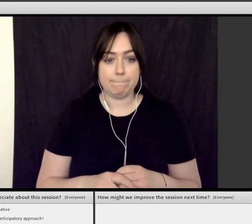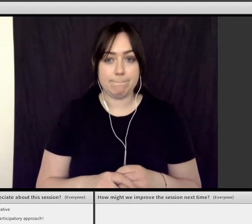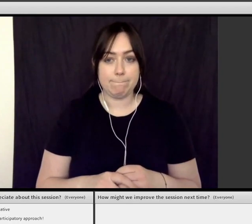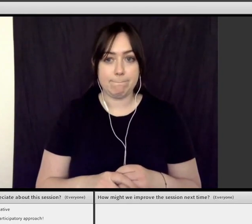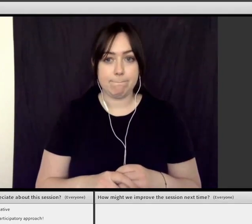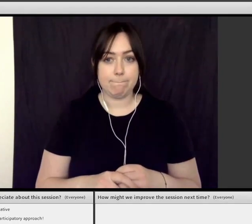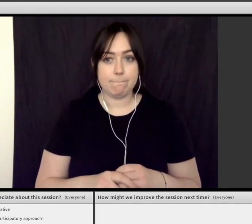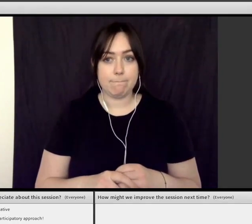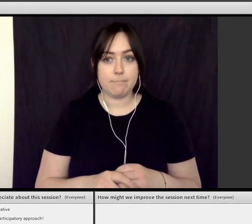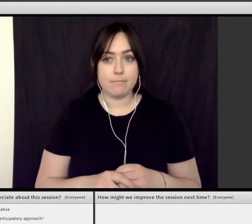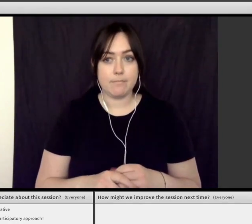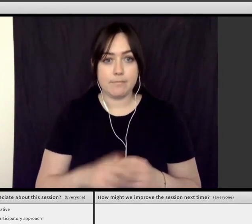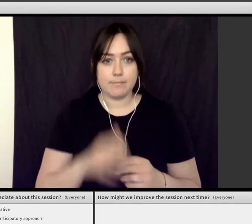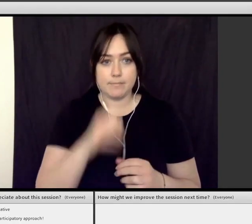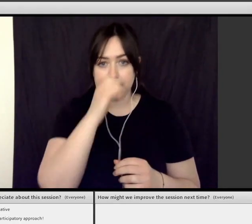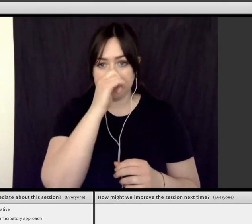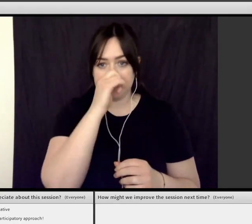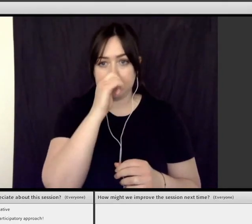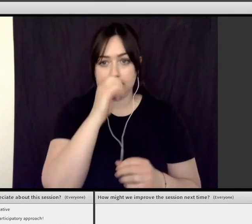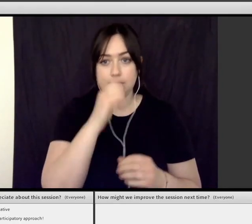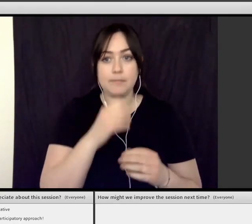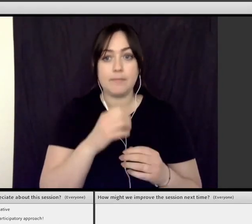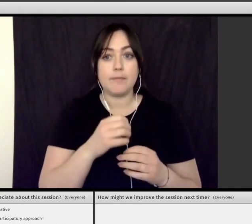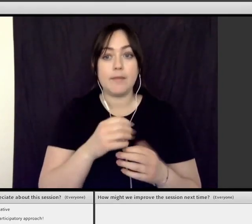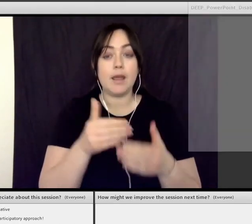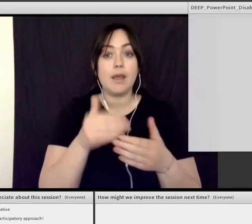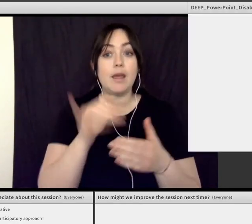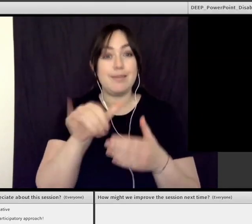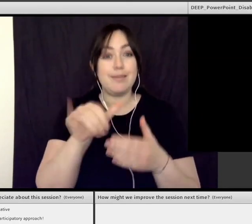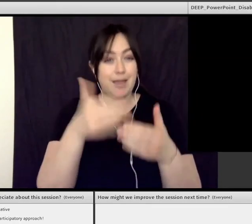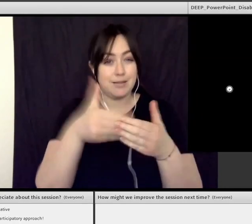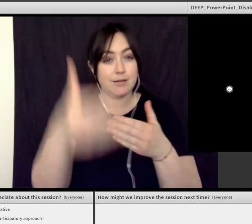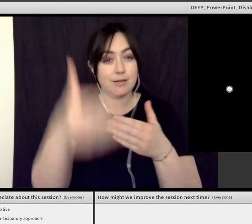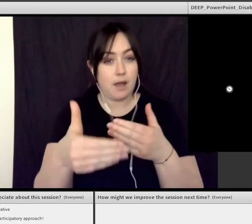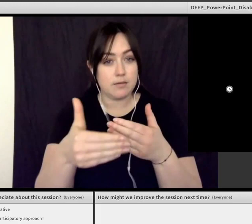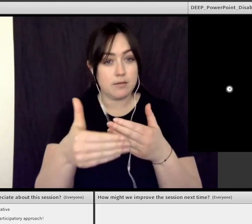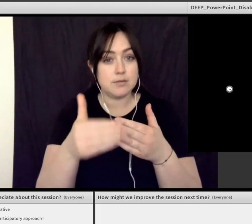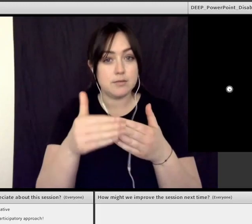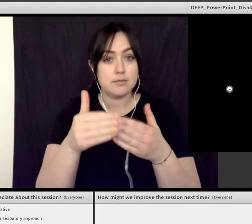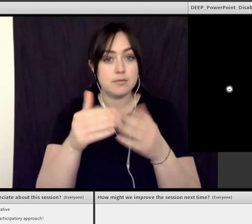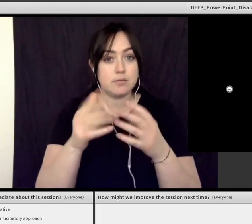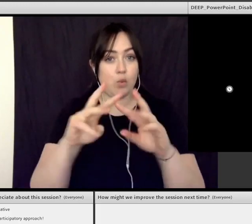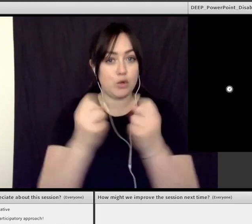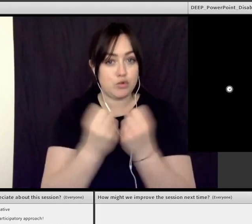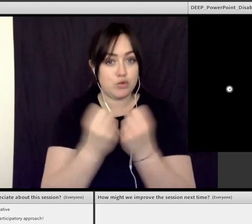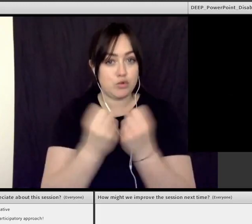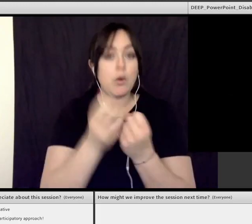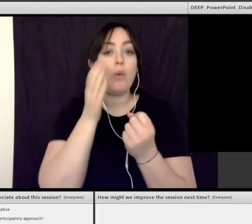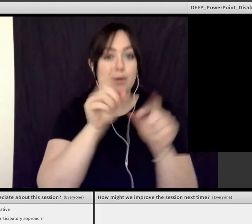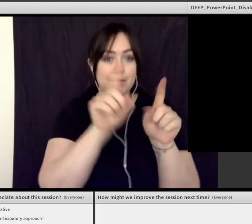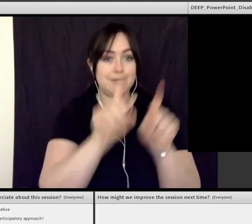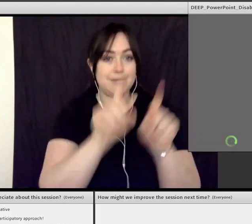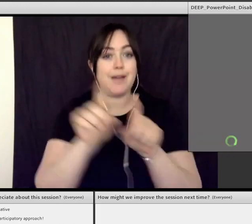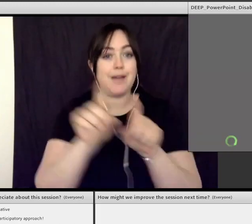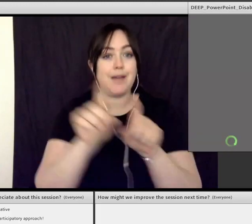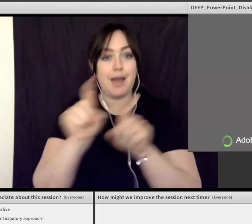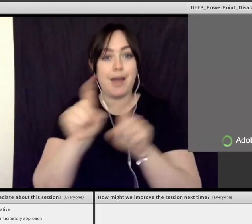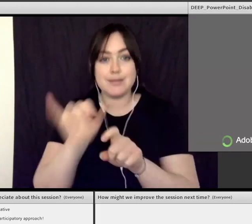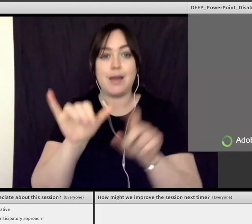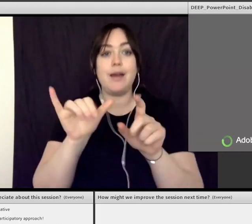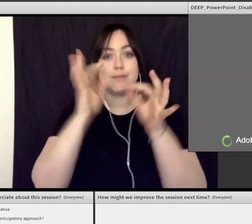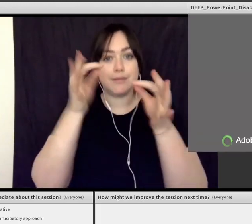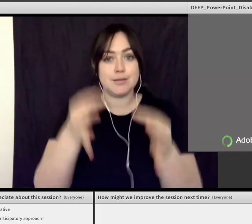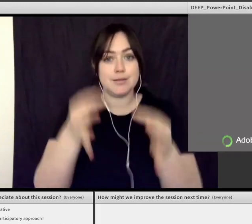In the upcoming session, we will then be able to further test the decision tree, and we'll be